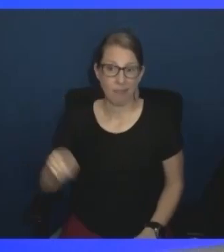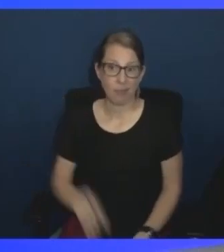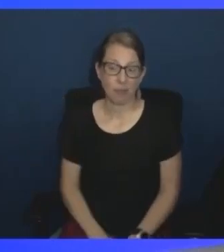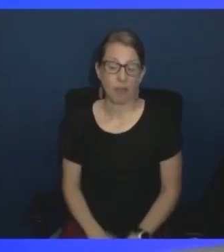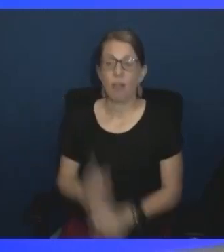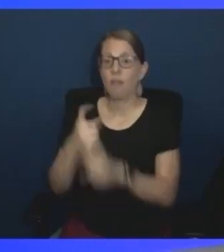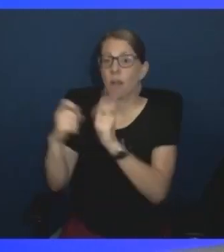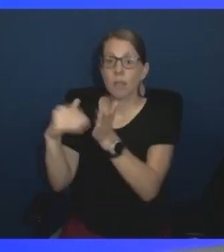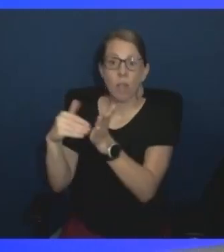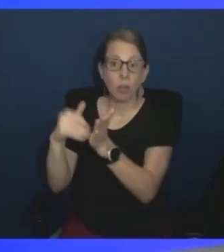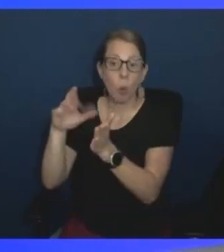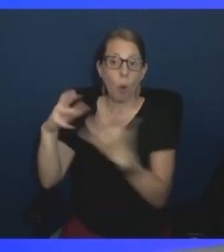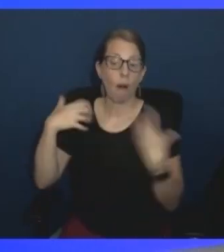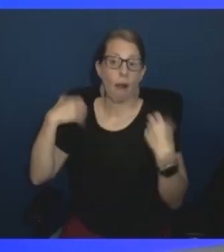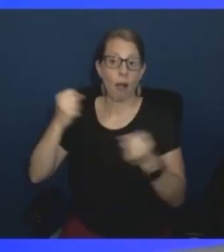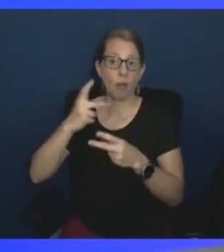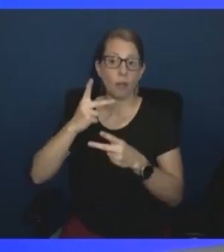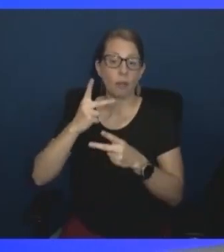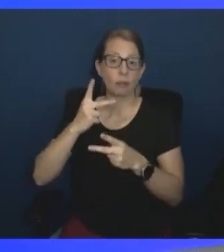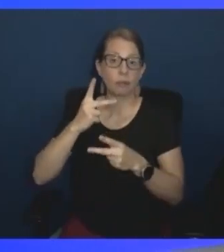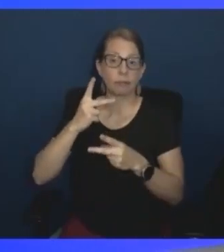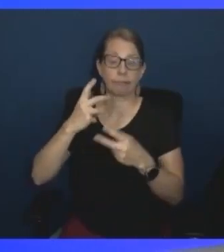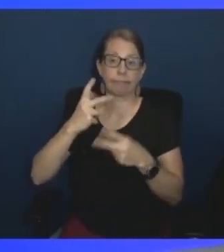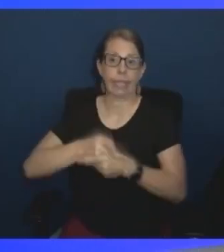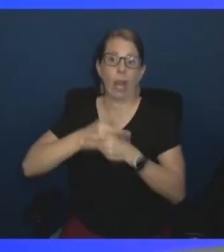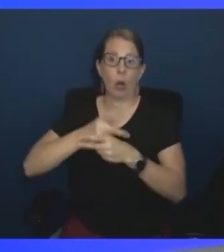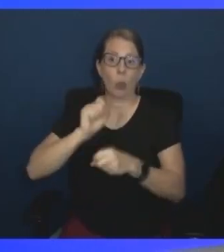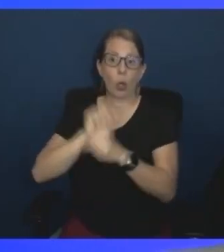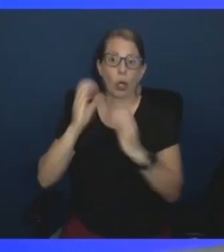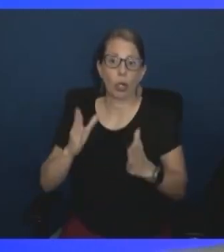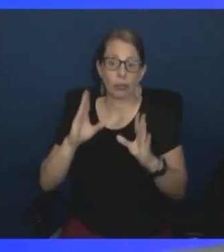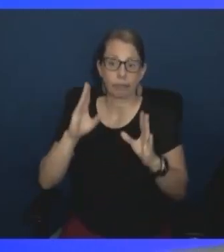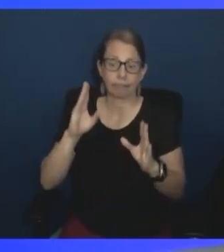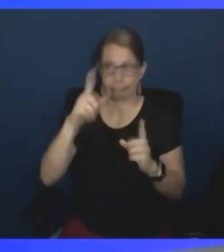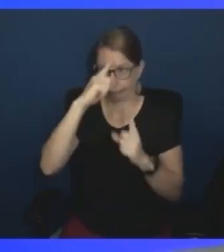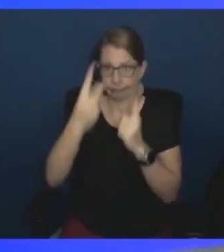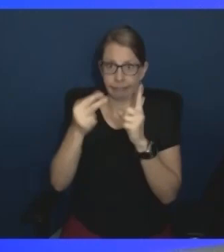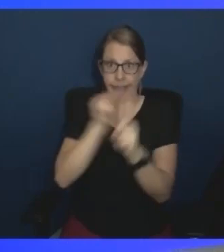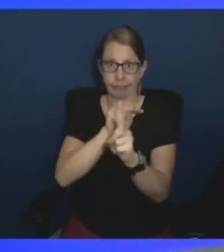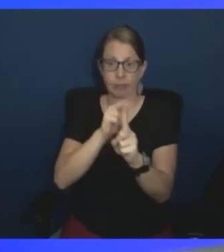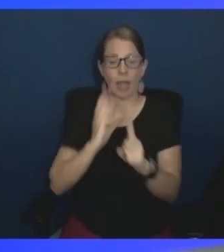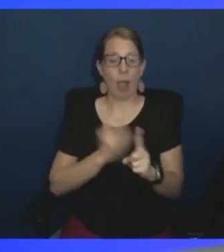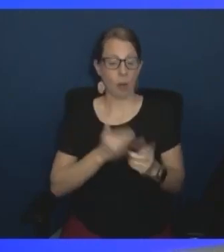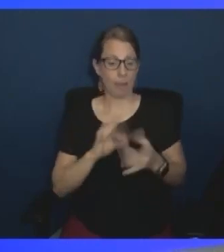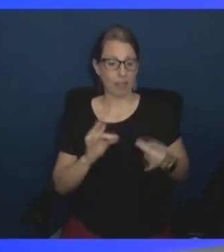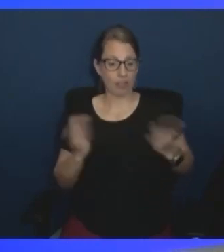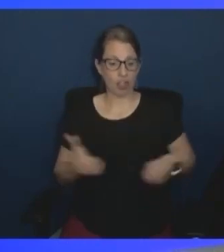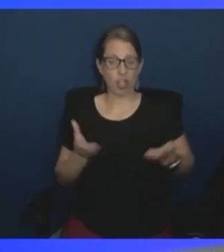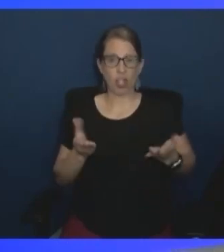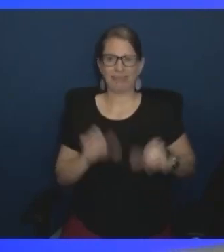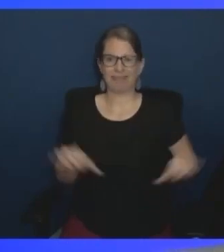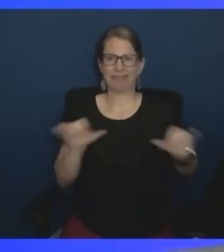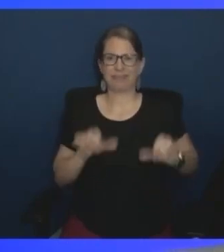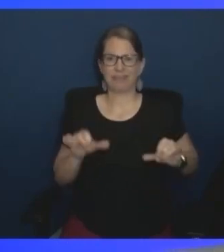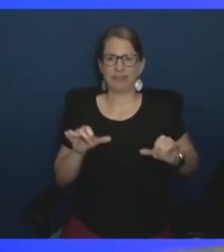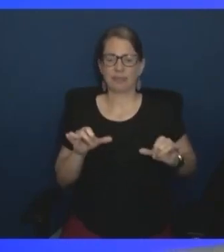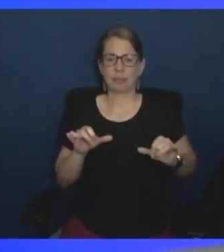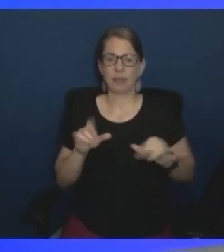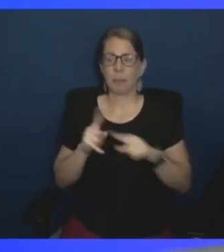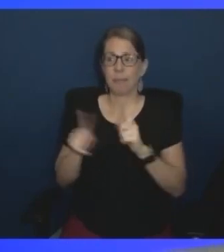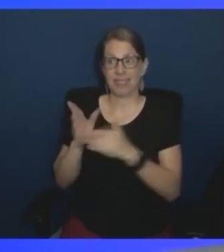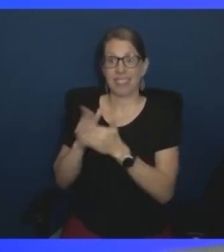worker standpoint. I think in general our message has been pretty consistent, but I think you're going to find some of those.